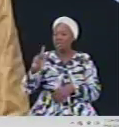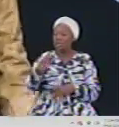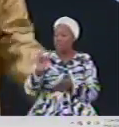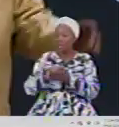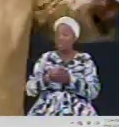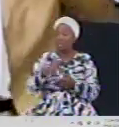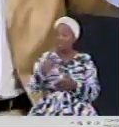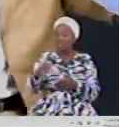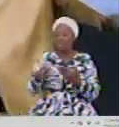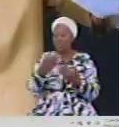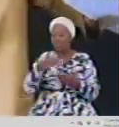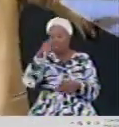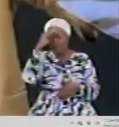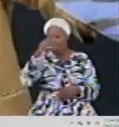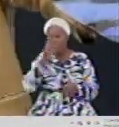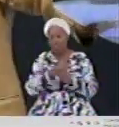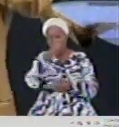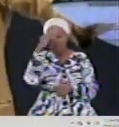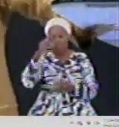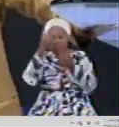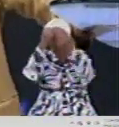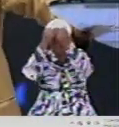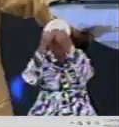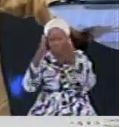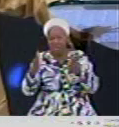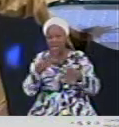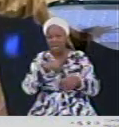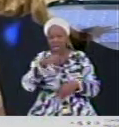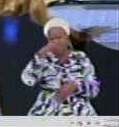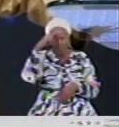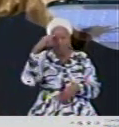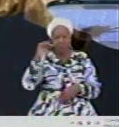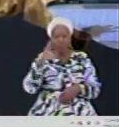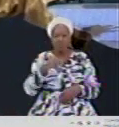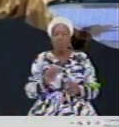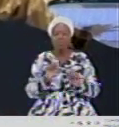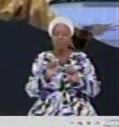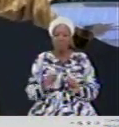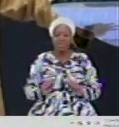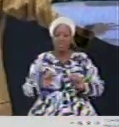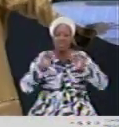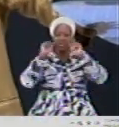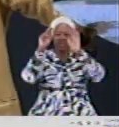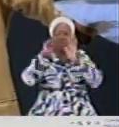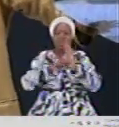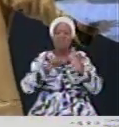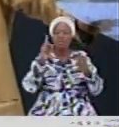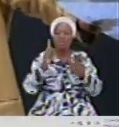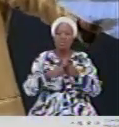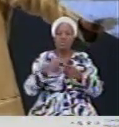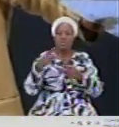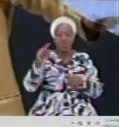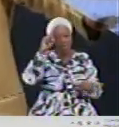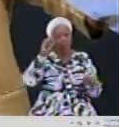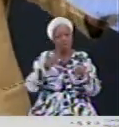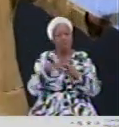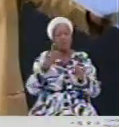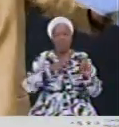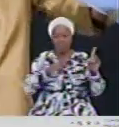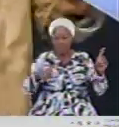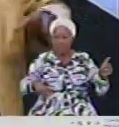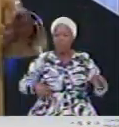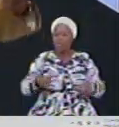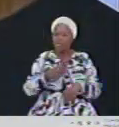matter, because of obedience and because of yieldedness to the covenant of the Lord,